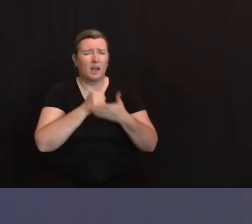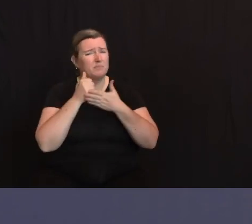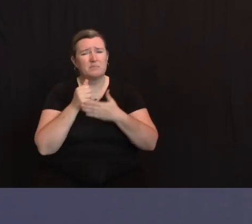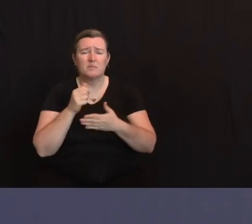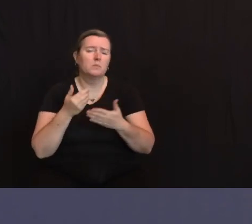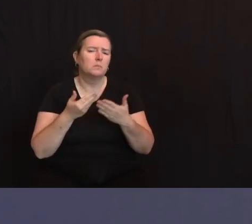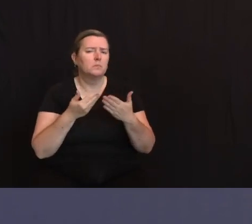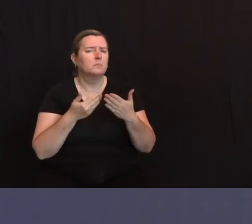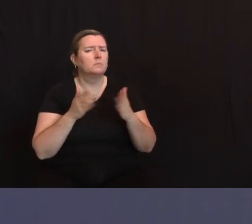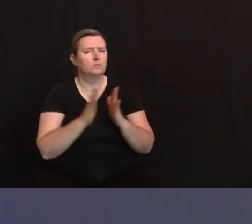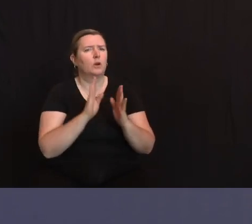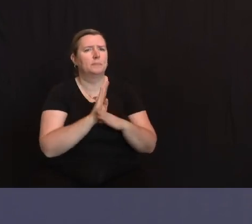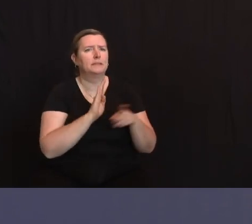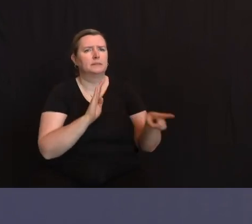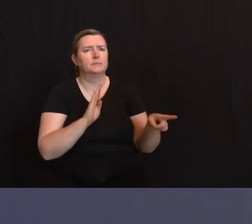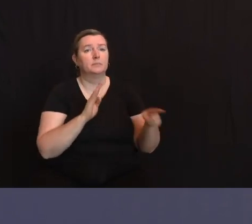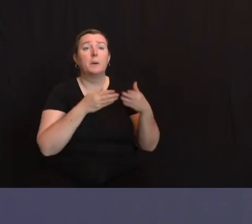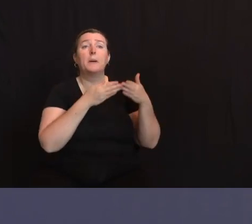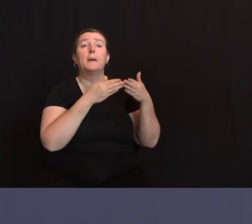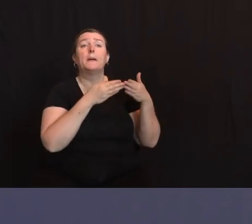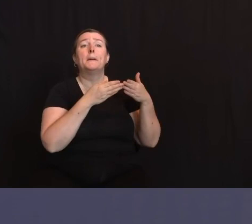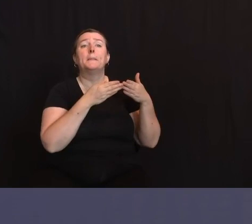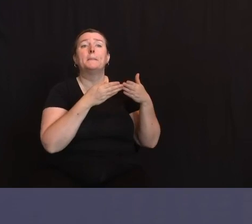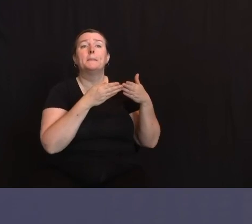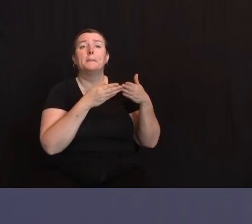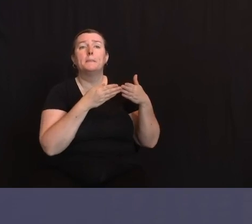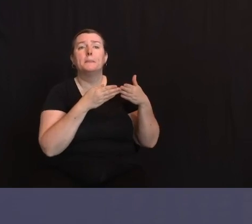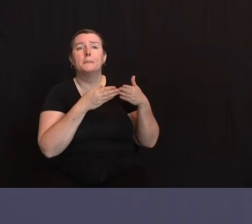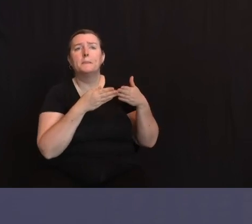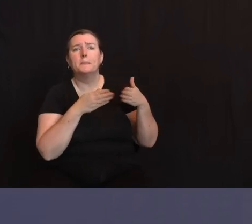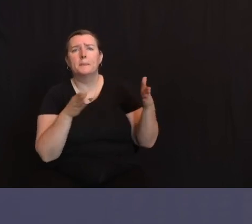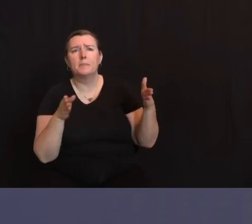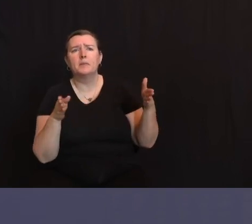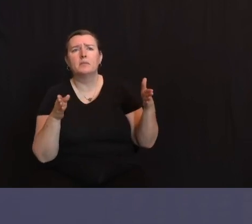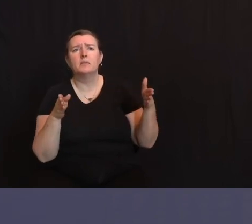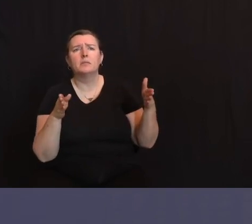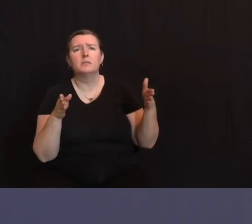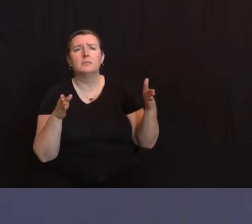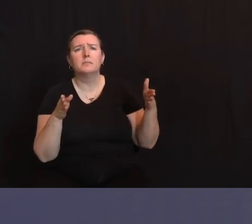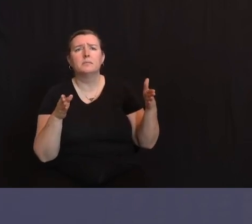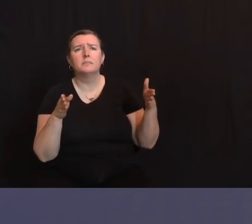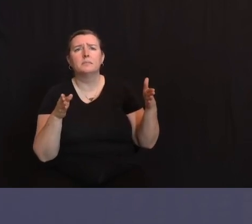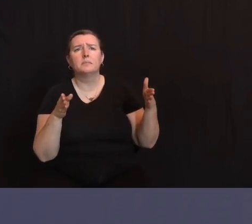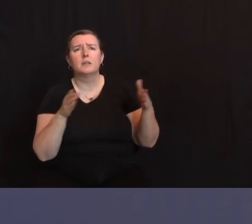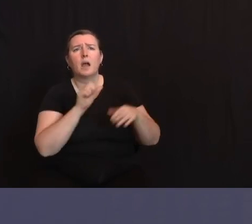crushed under him. Give me a break. Dustin, please.